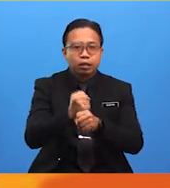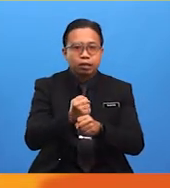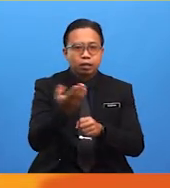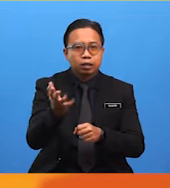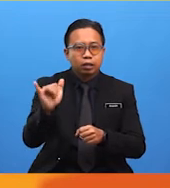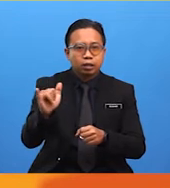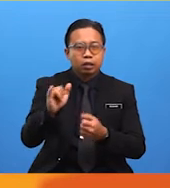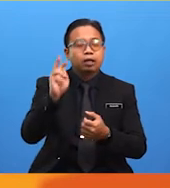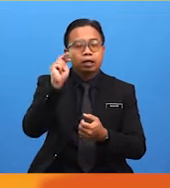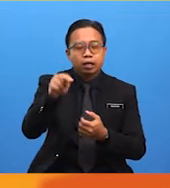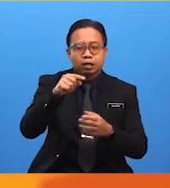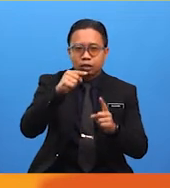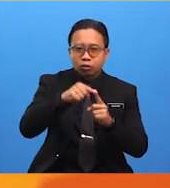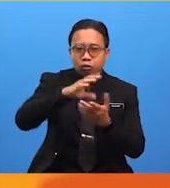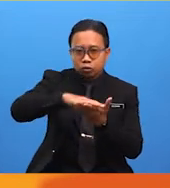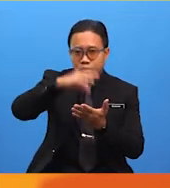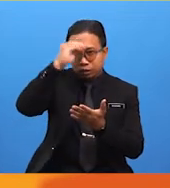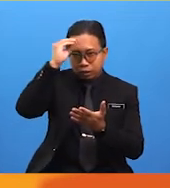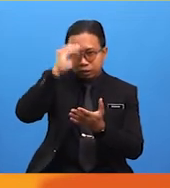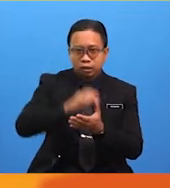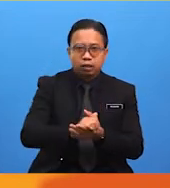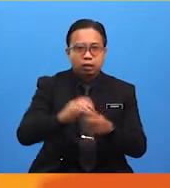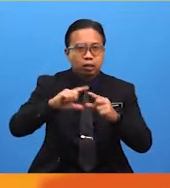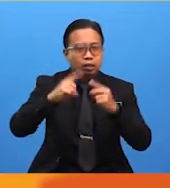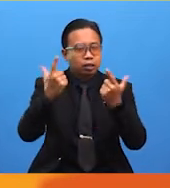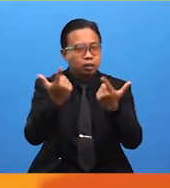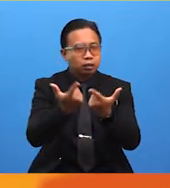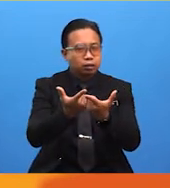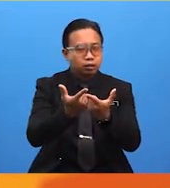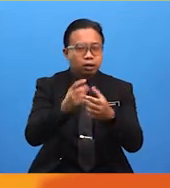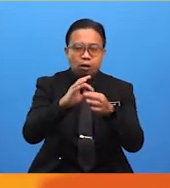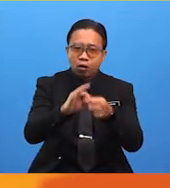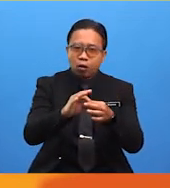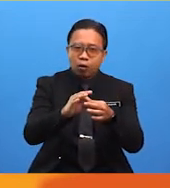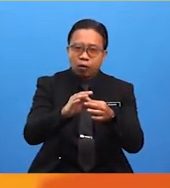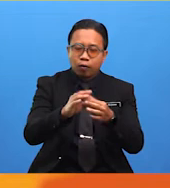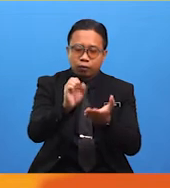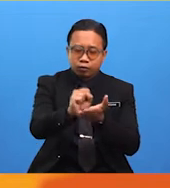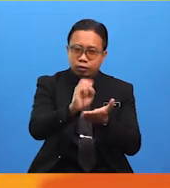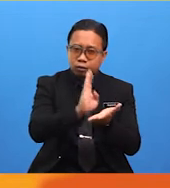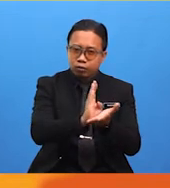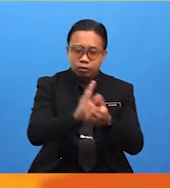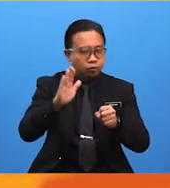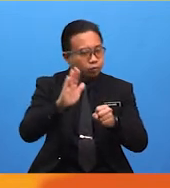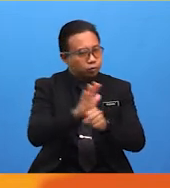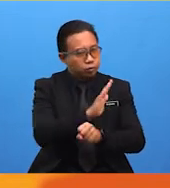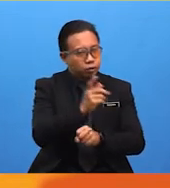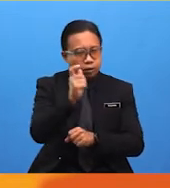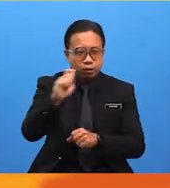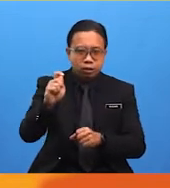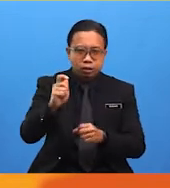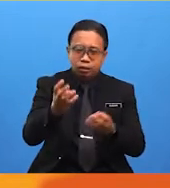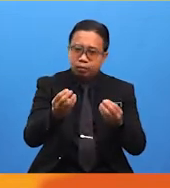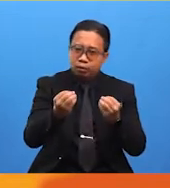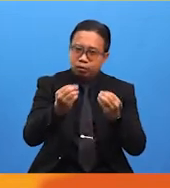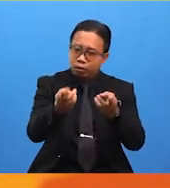to study a certain cluster of subjects to fulfill the